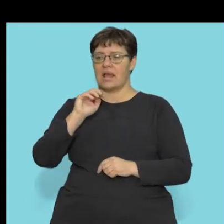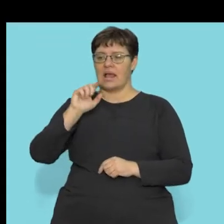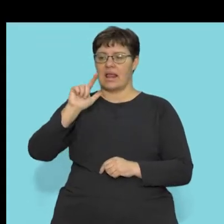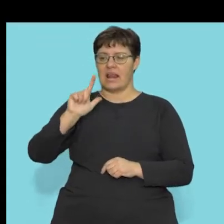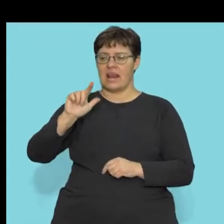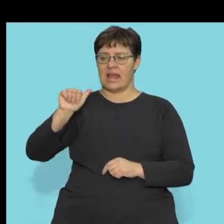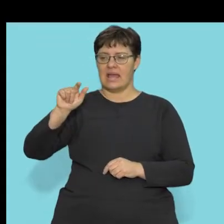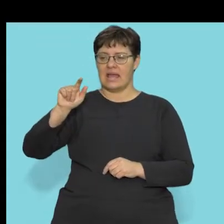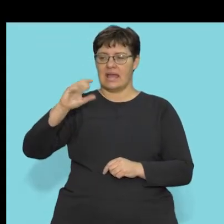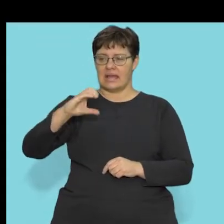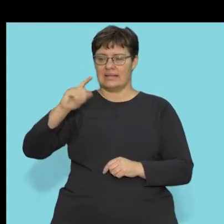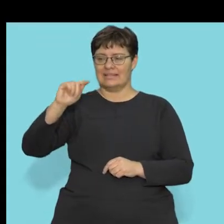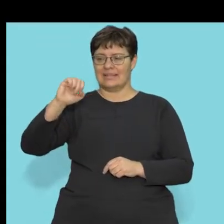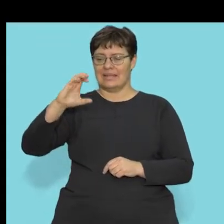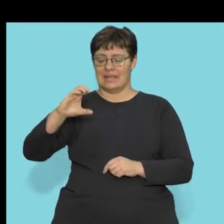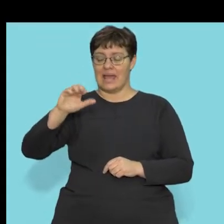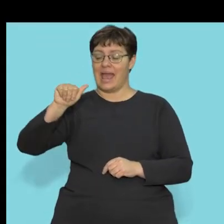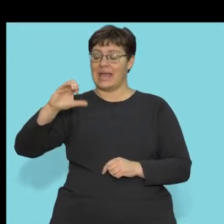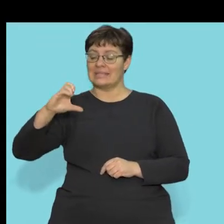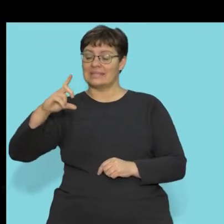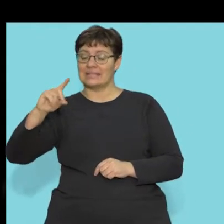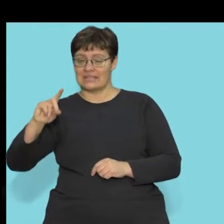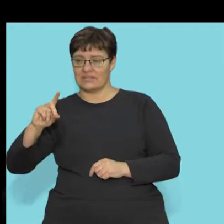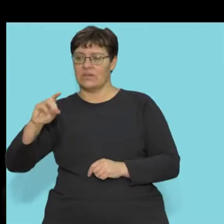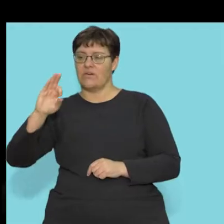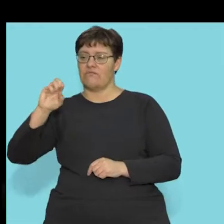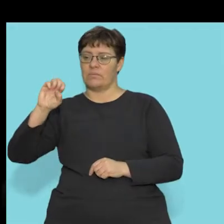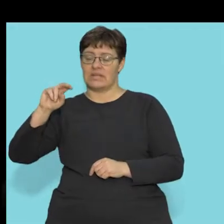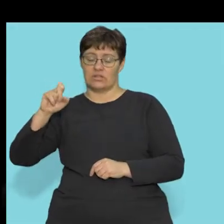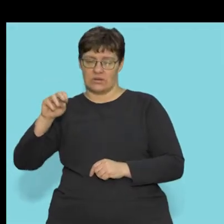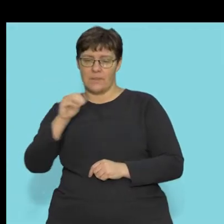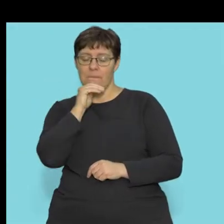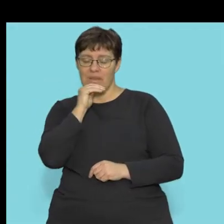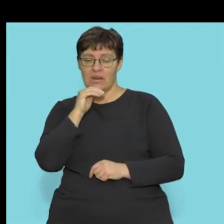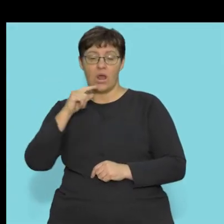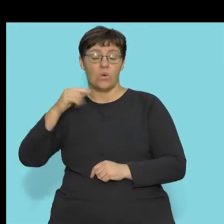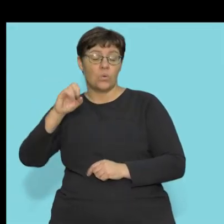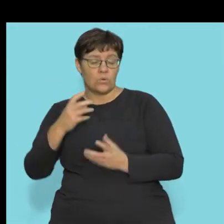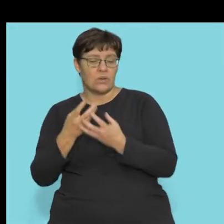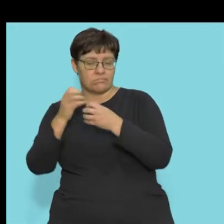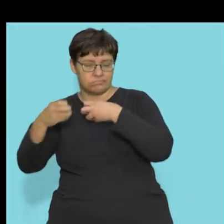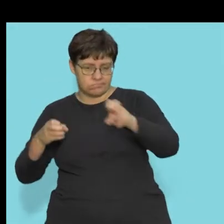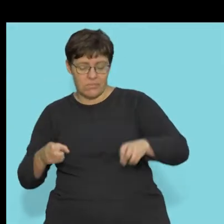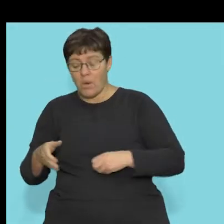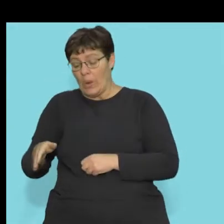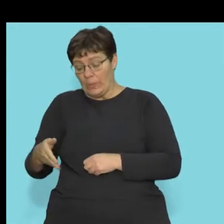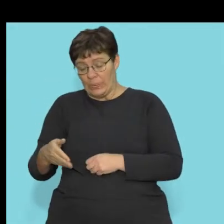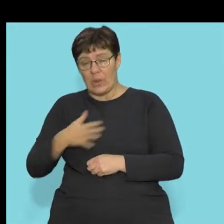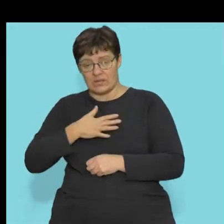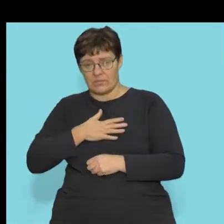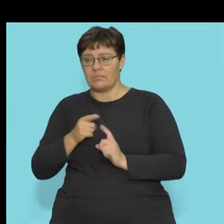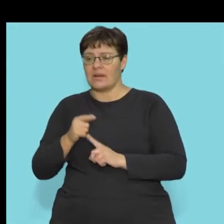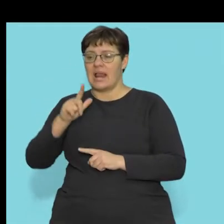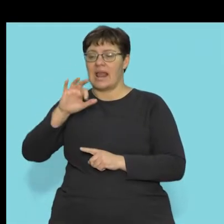lactic acid fermentation. This is the breaking down of glucose in the absence of oxygen to